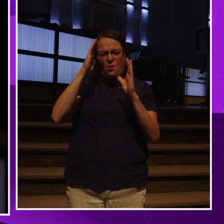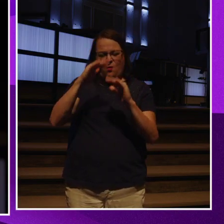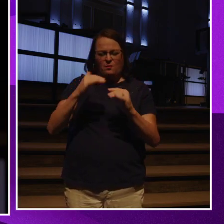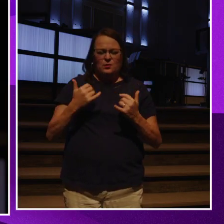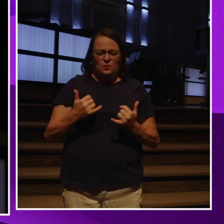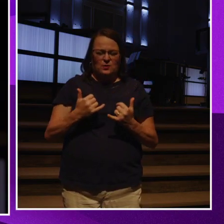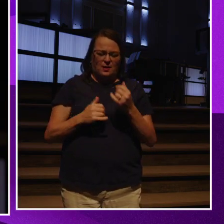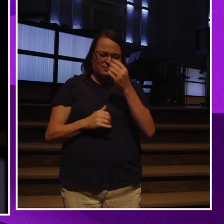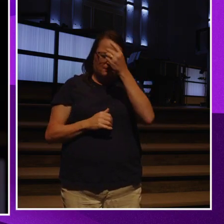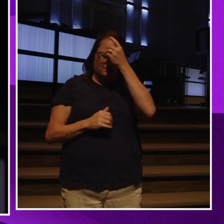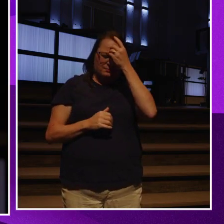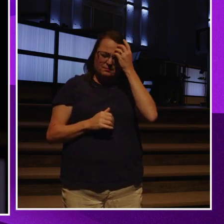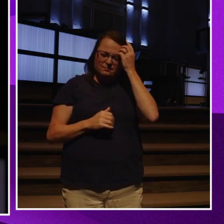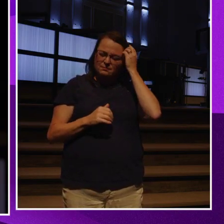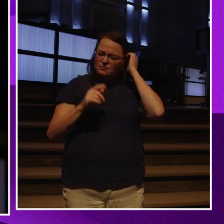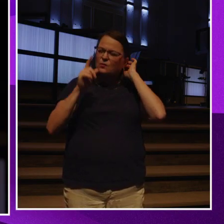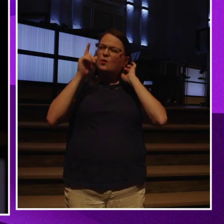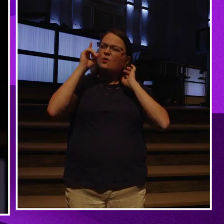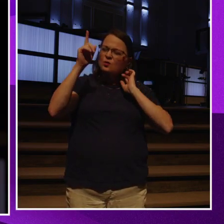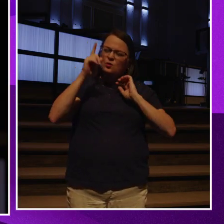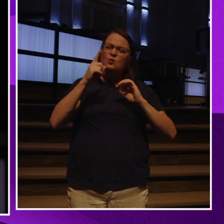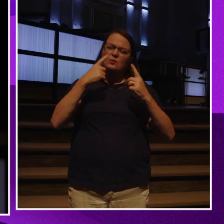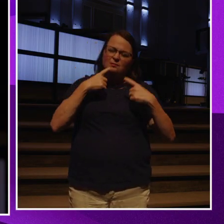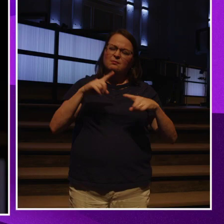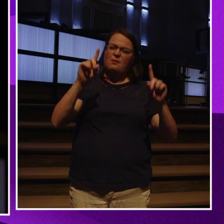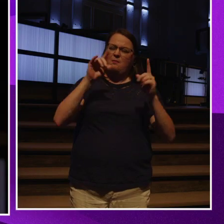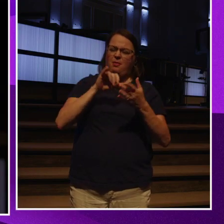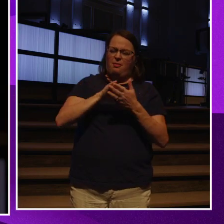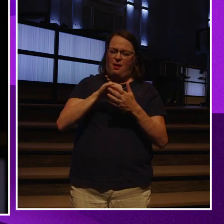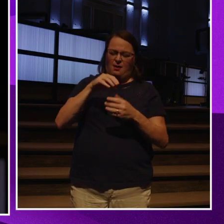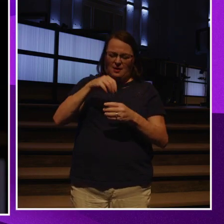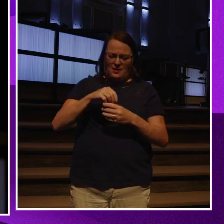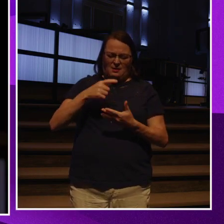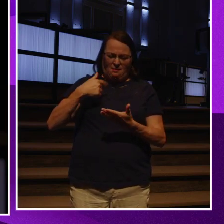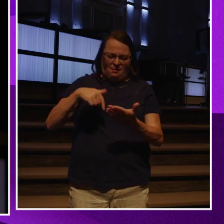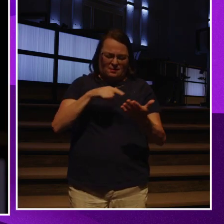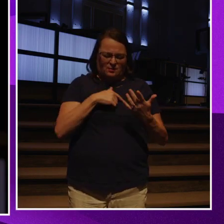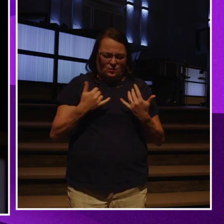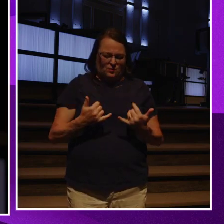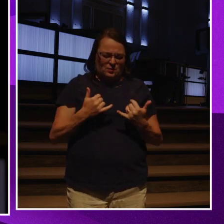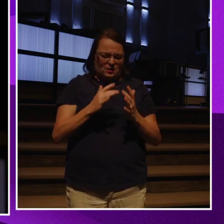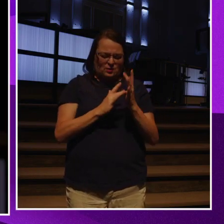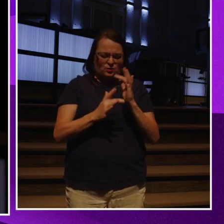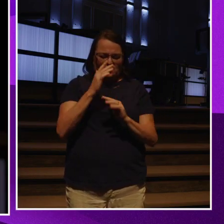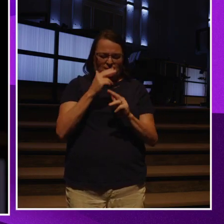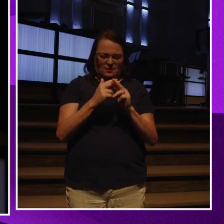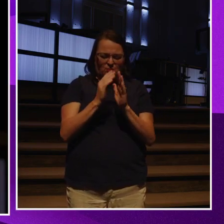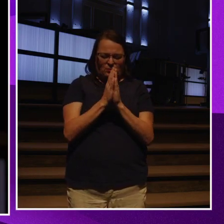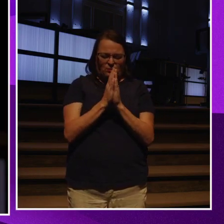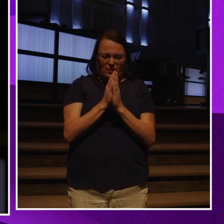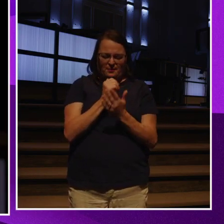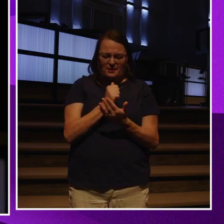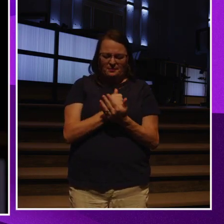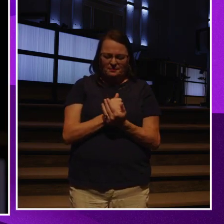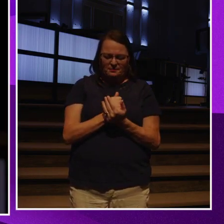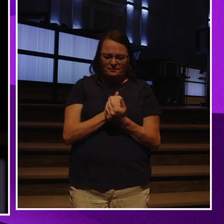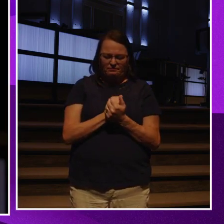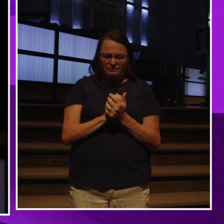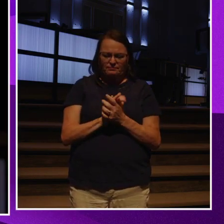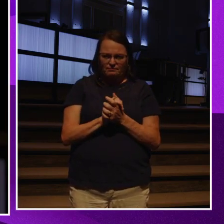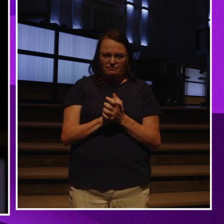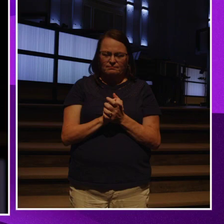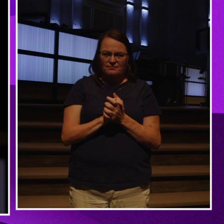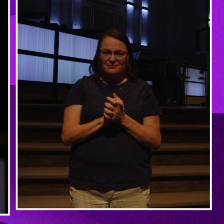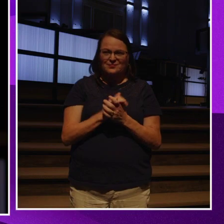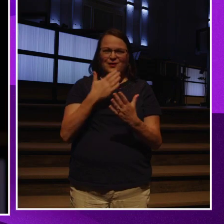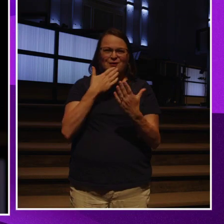Would you accomplish that in our midst today? In Christ's name we pray. Amen. It is